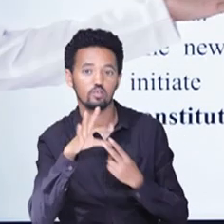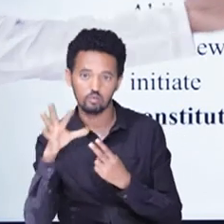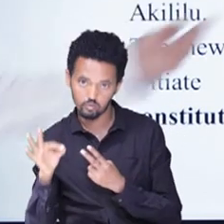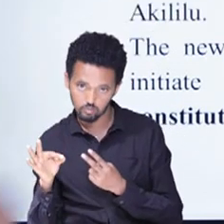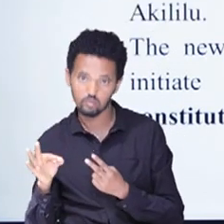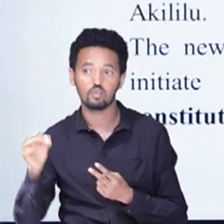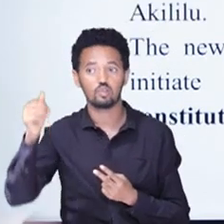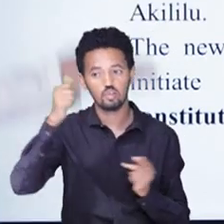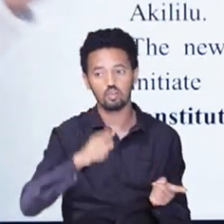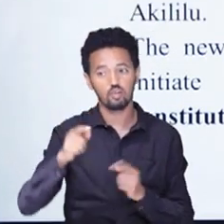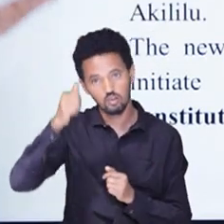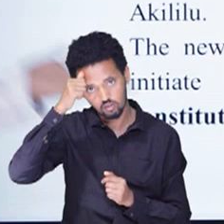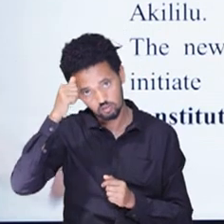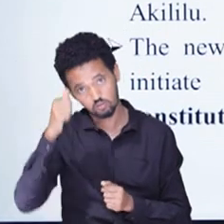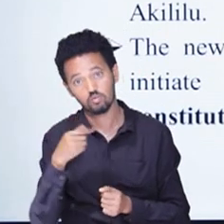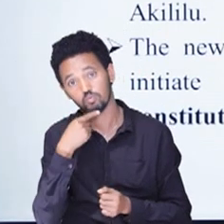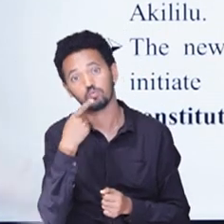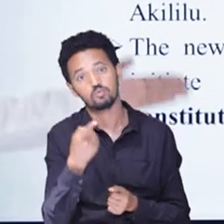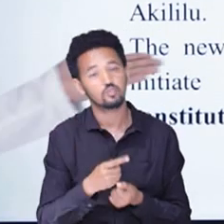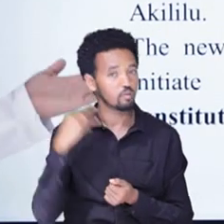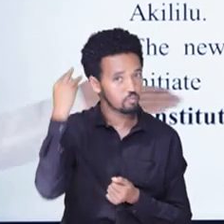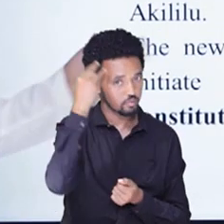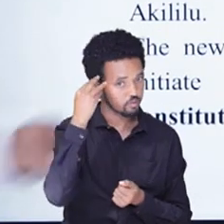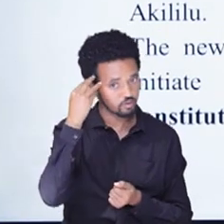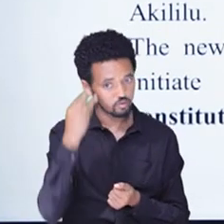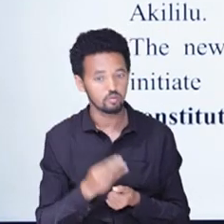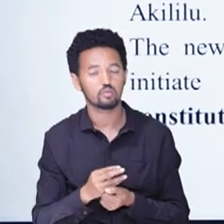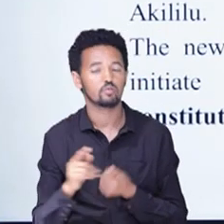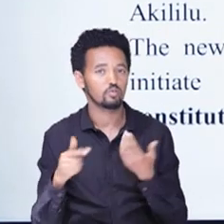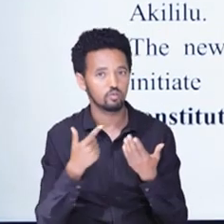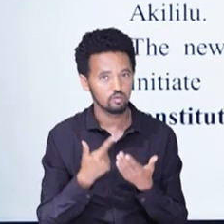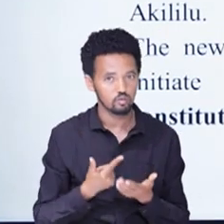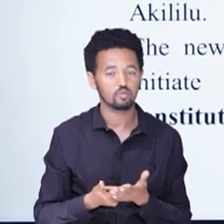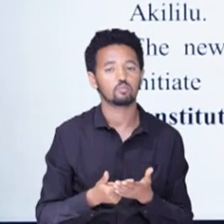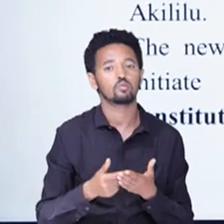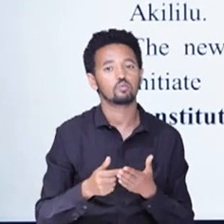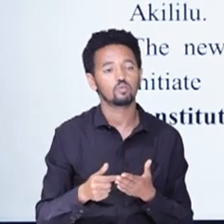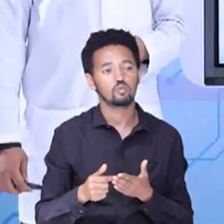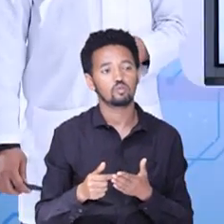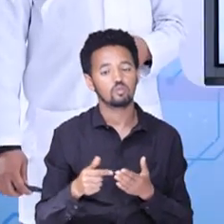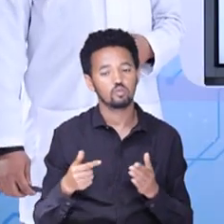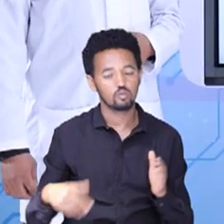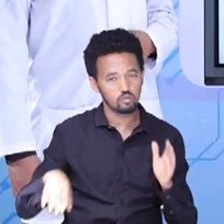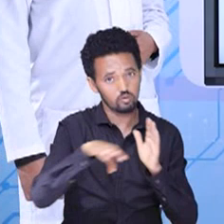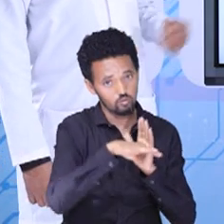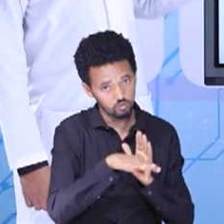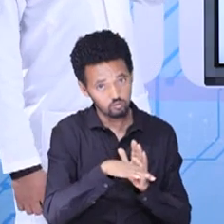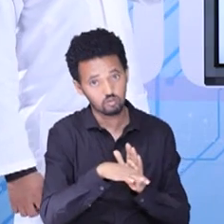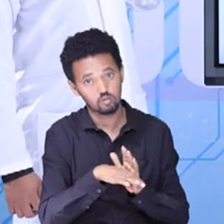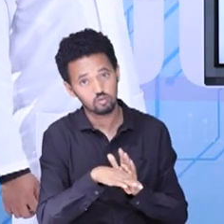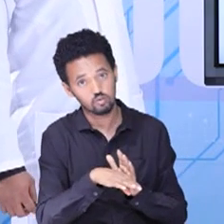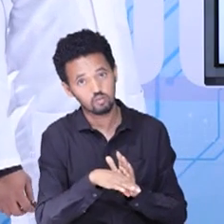Ndalkacho Makonnen. Then the new Prime Minister promised to initiate reform, including constitutional reform.